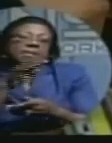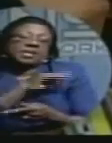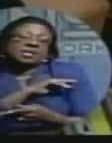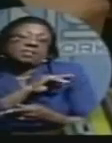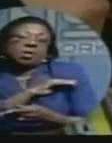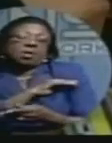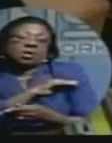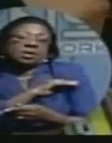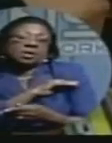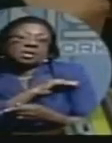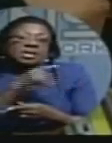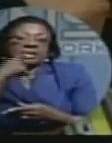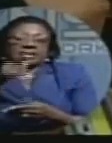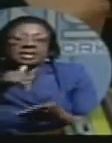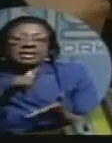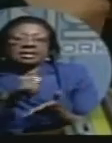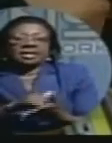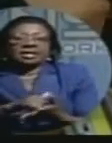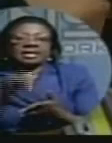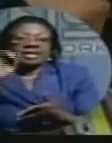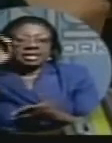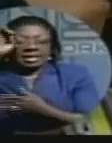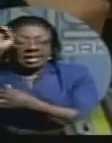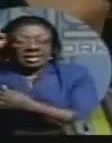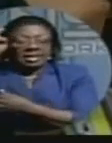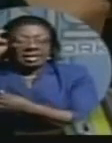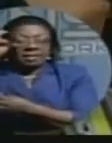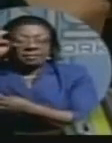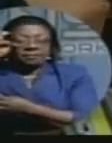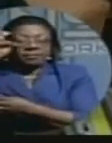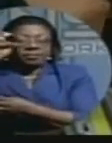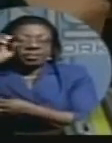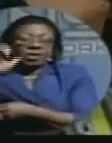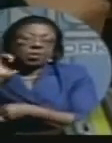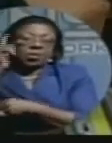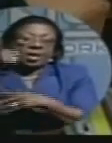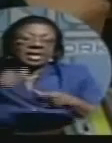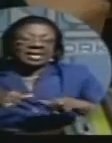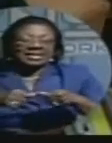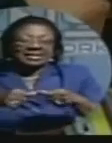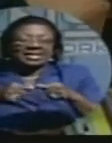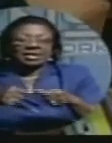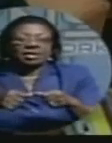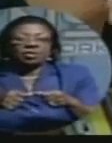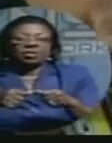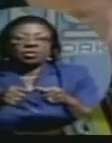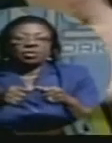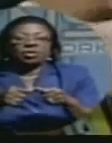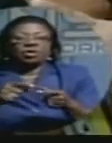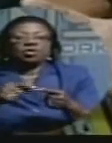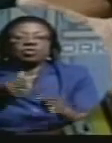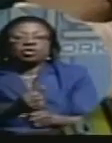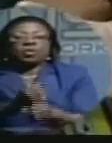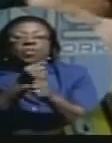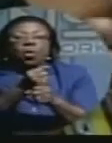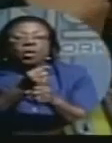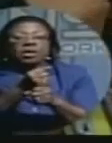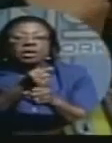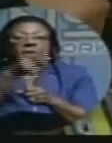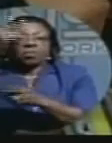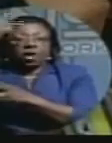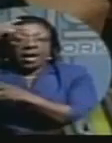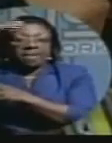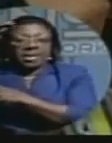Moss indicated that he was continually supportive of my